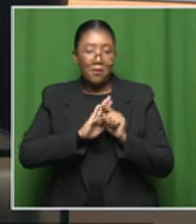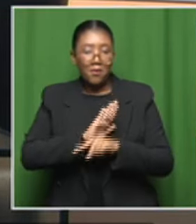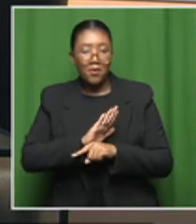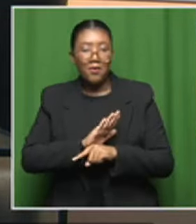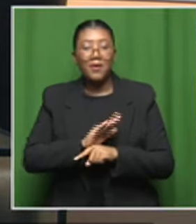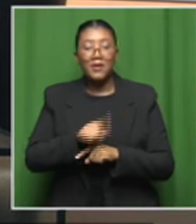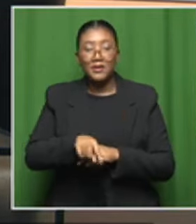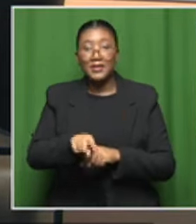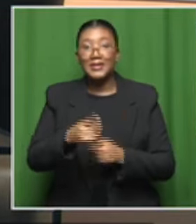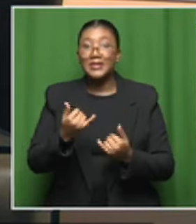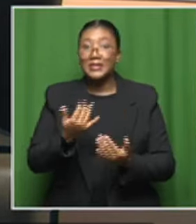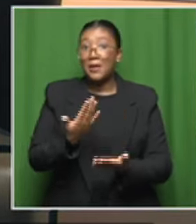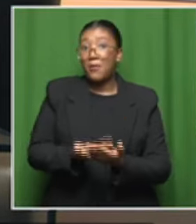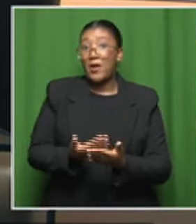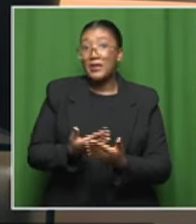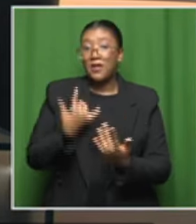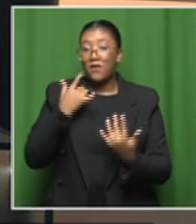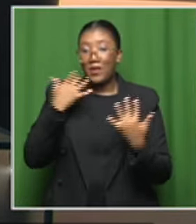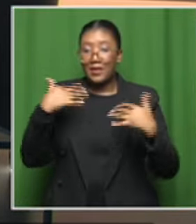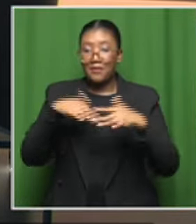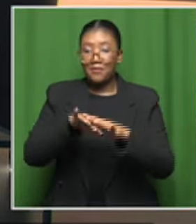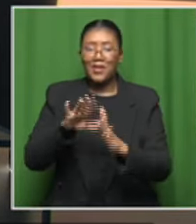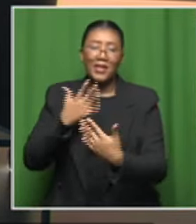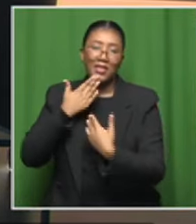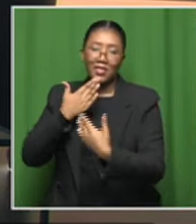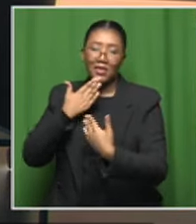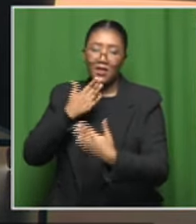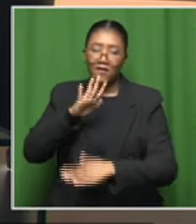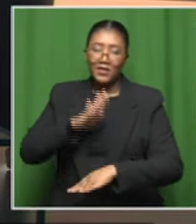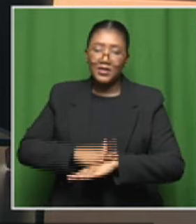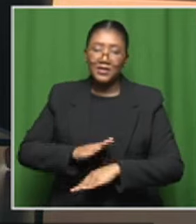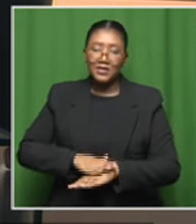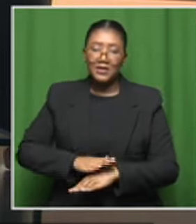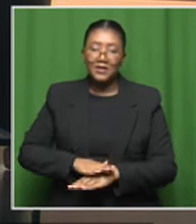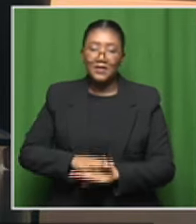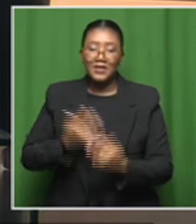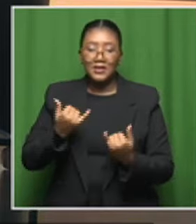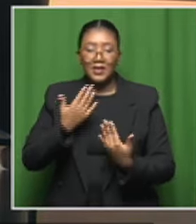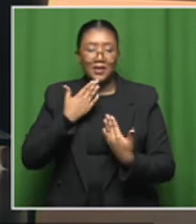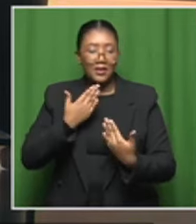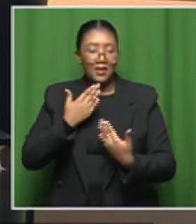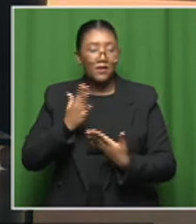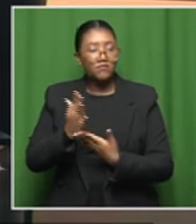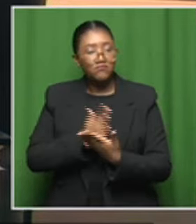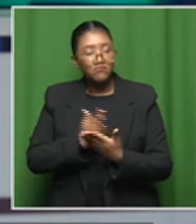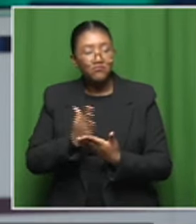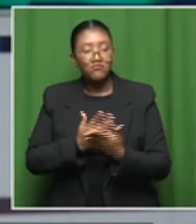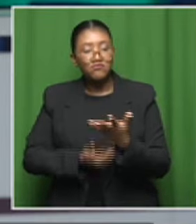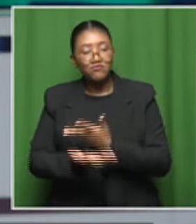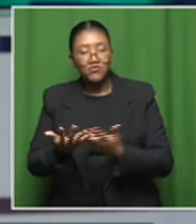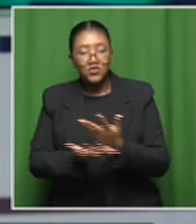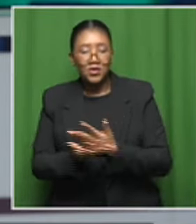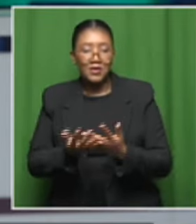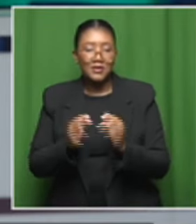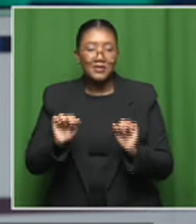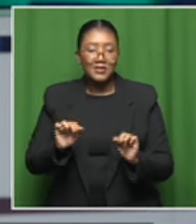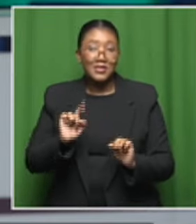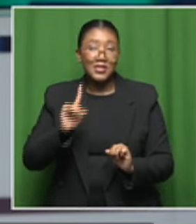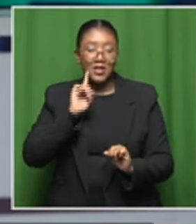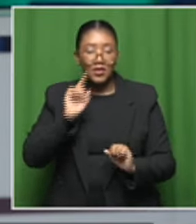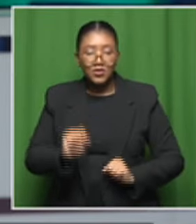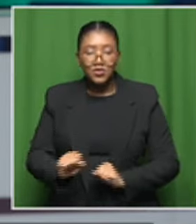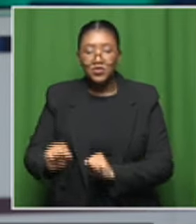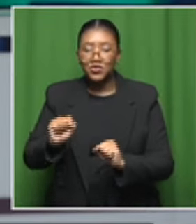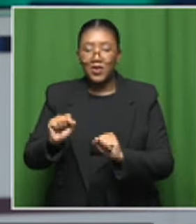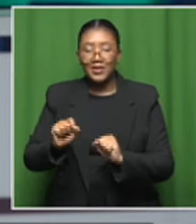you're going to be implementing. But thank you so much for joining us on Morning Live Sport and chatting to us about your strategy and giving us some insight as to